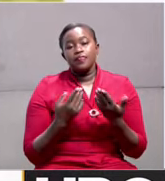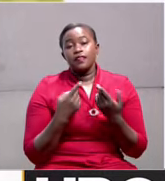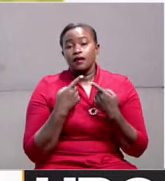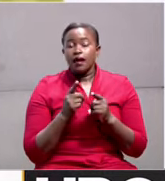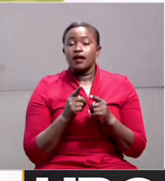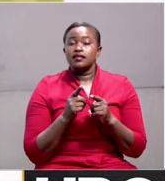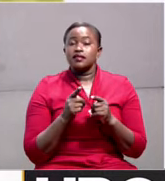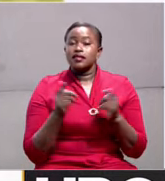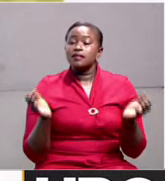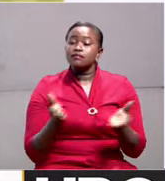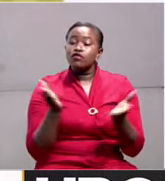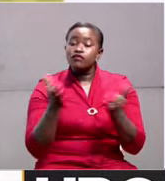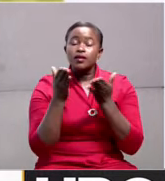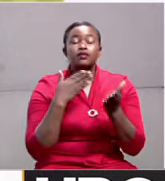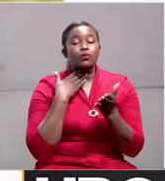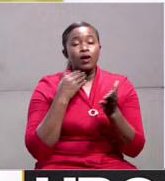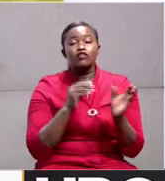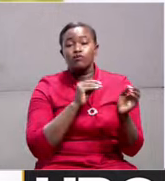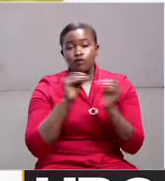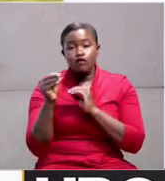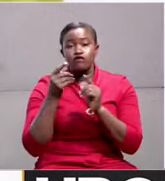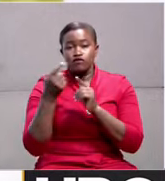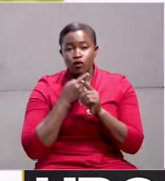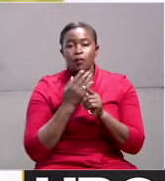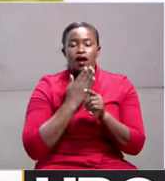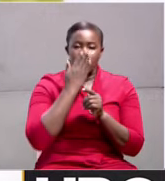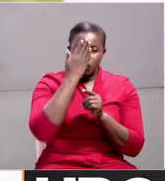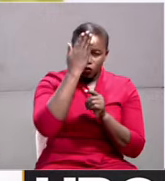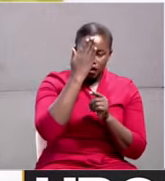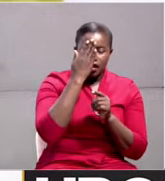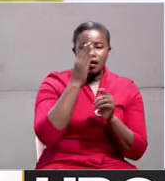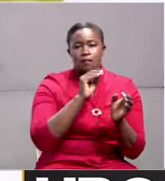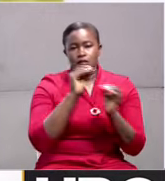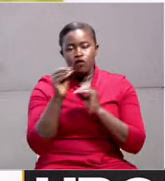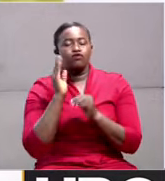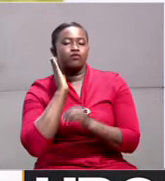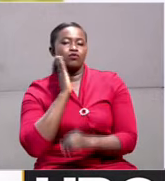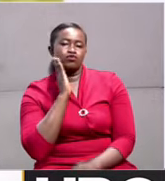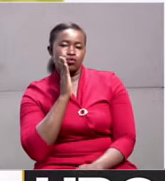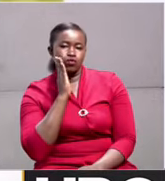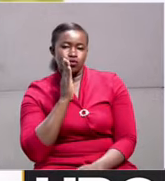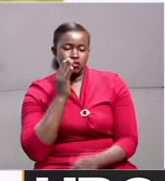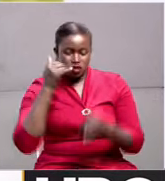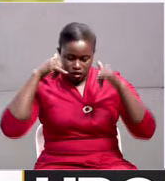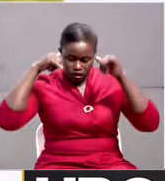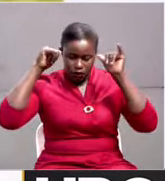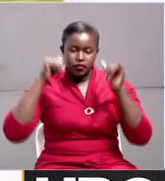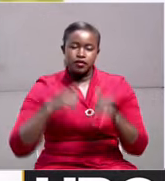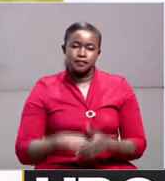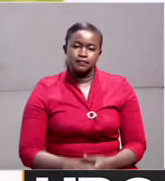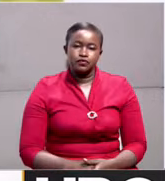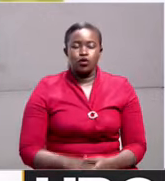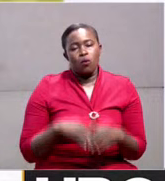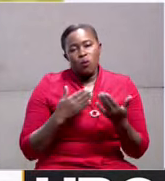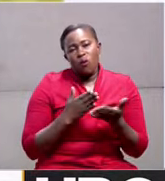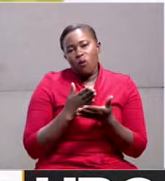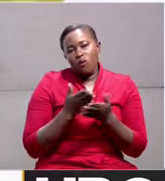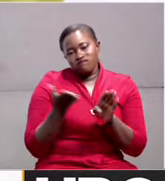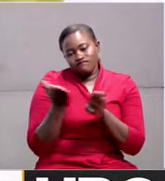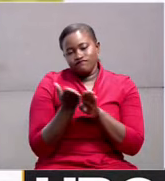their improvement was to shift from Ankole to Frisian or half